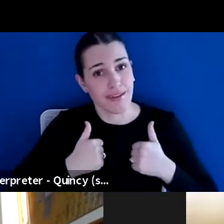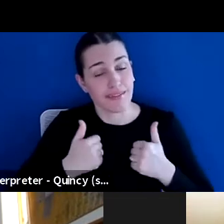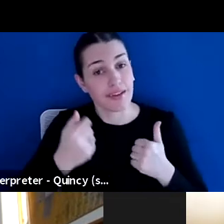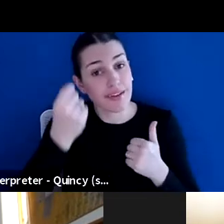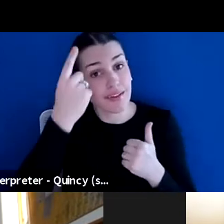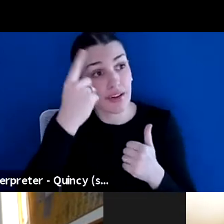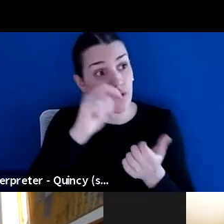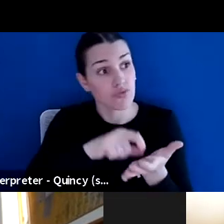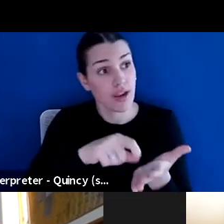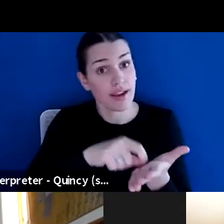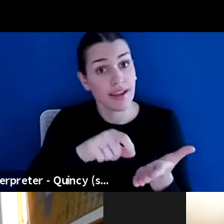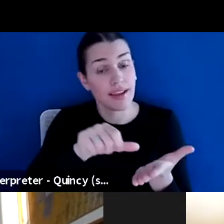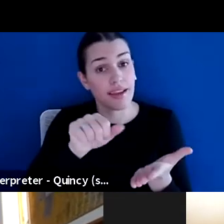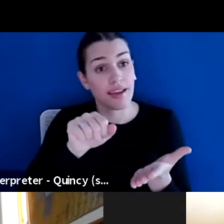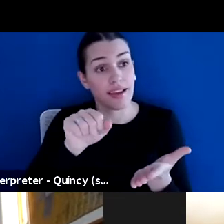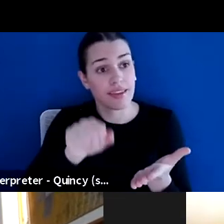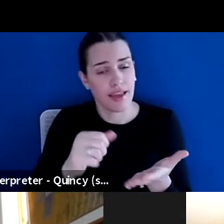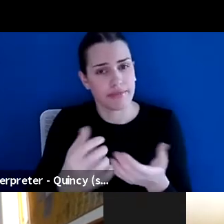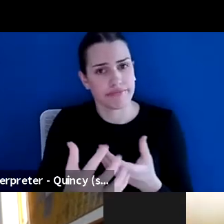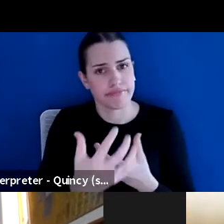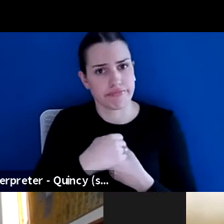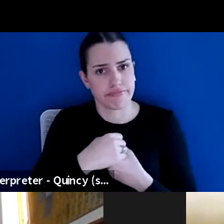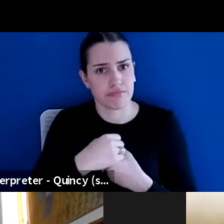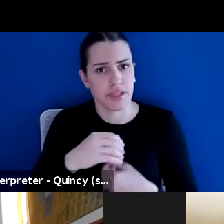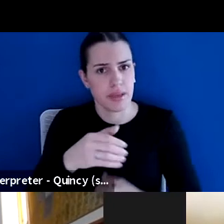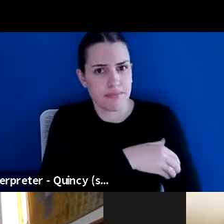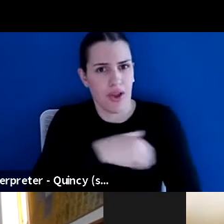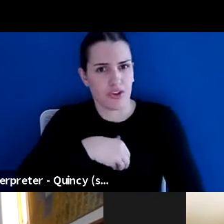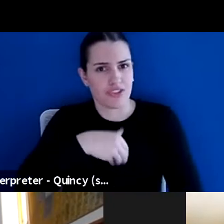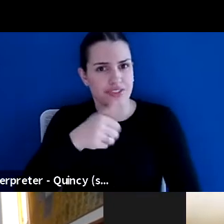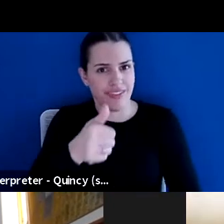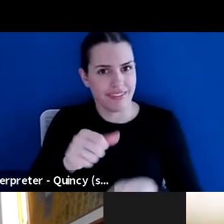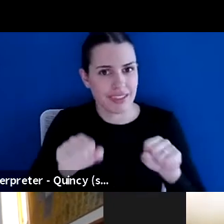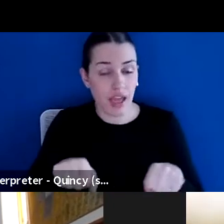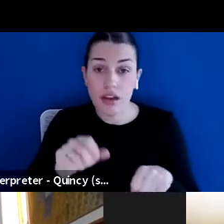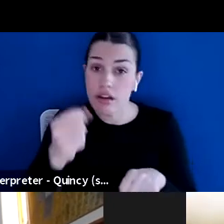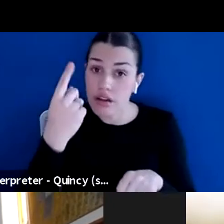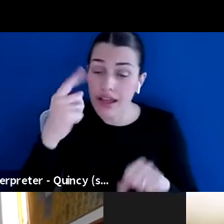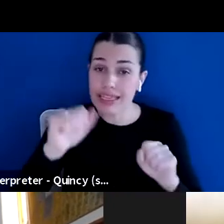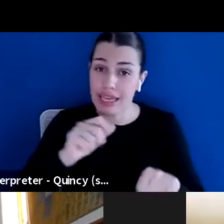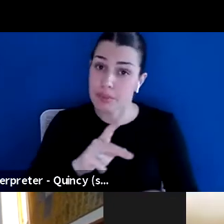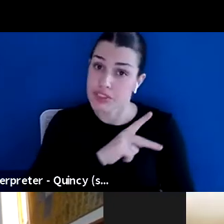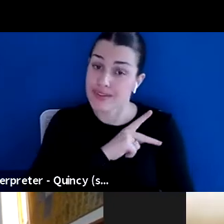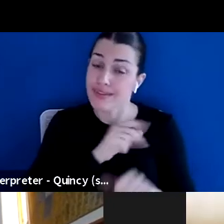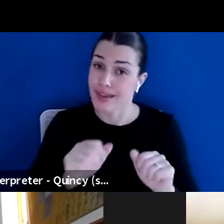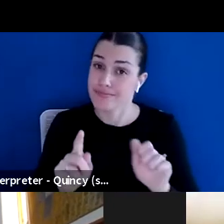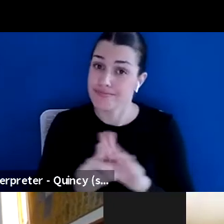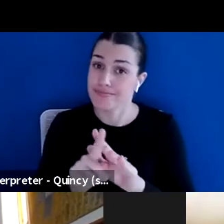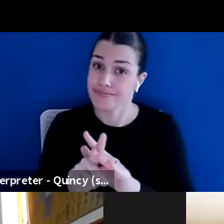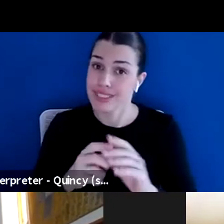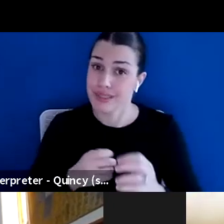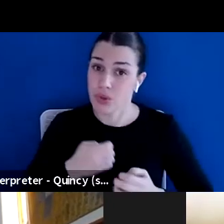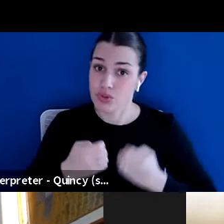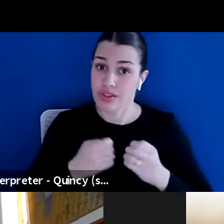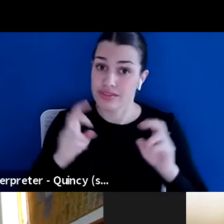help you regain that sense of agency and power through that. And it can be intensely personal. It can bring up emotional topics. So again, if